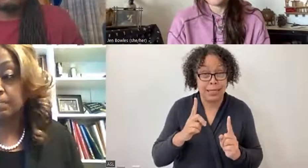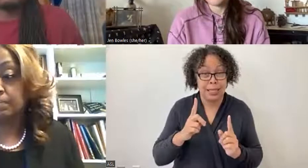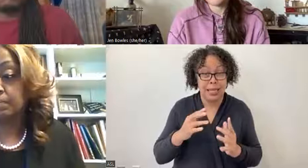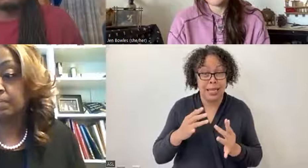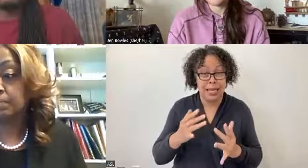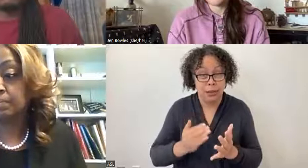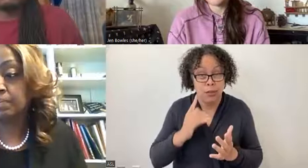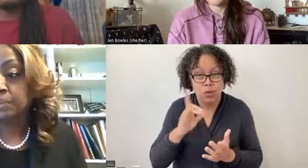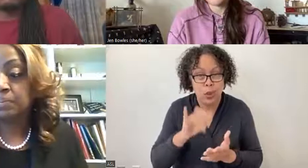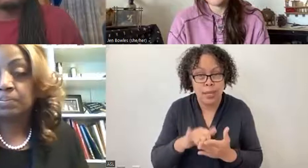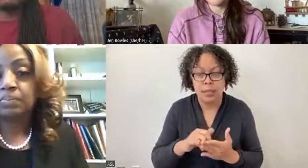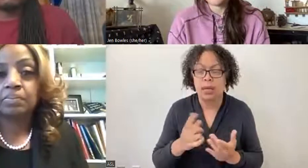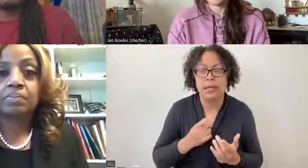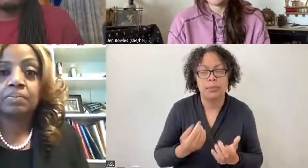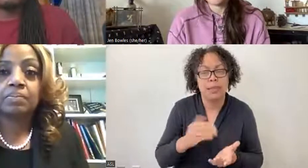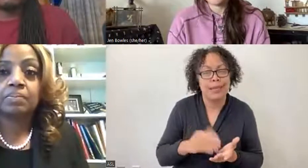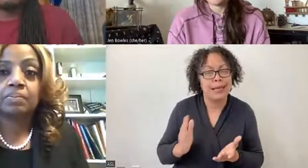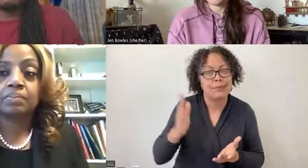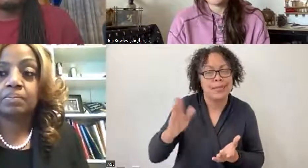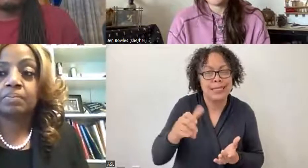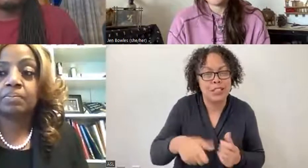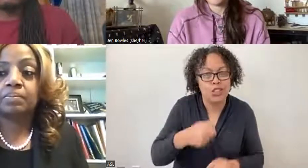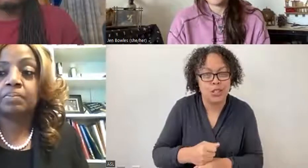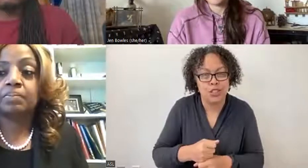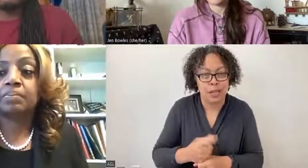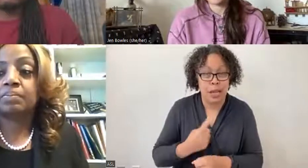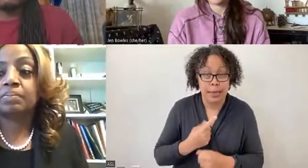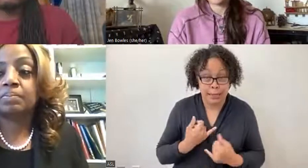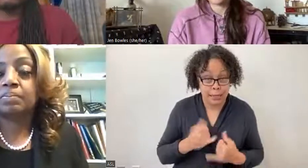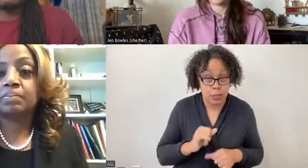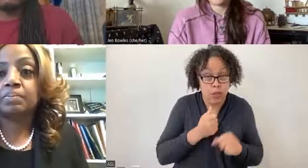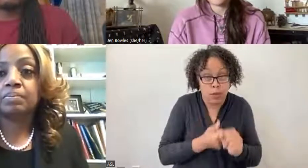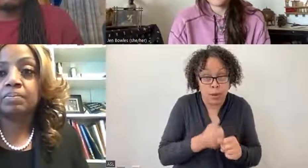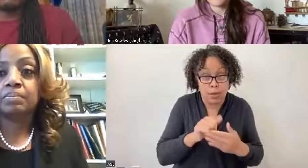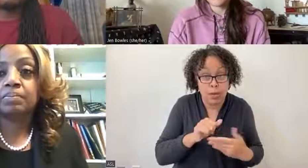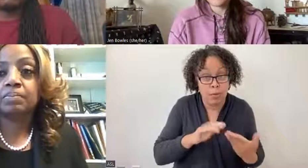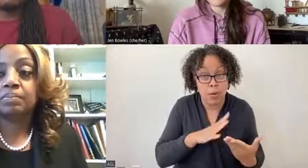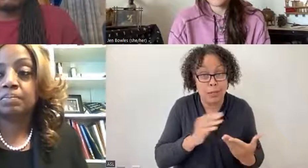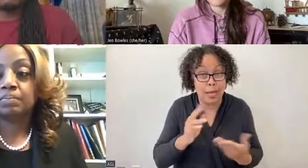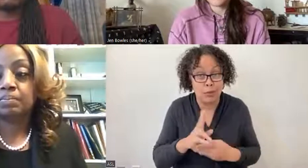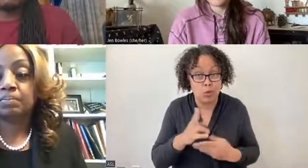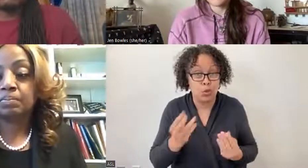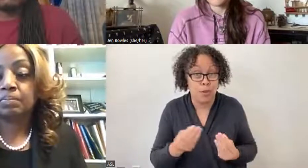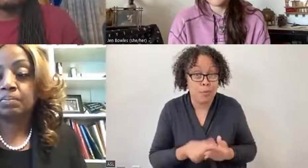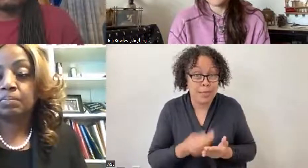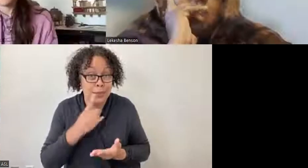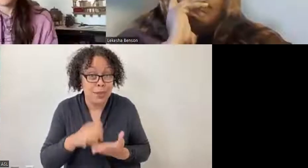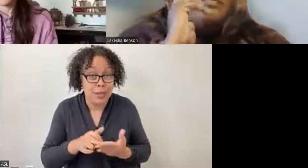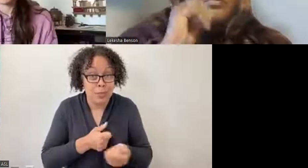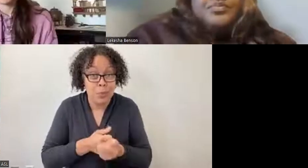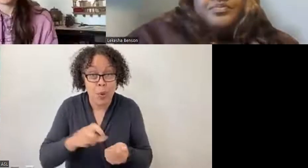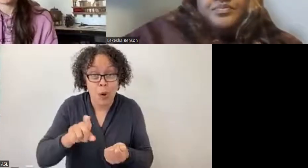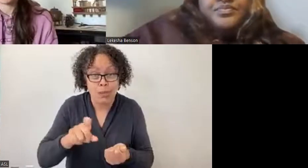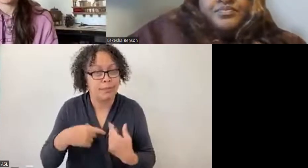years if you can work this way and like still be soft money. I don't know. But I think if you want to address health disparities, it's the way you have to go.